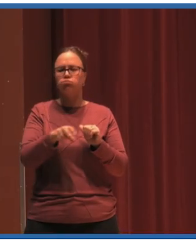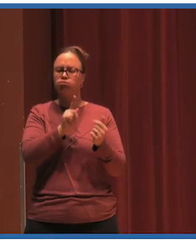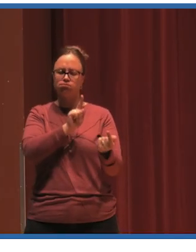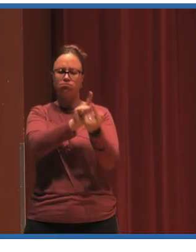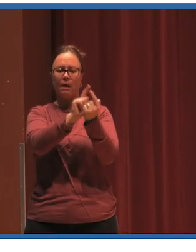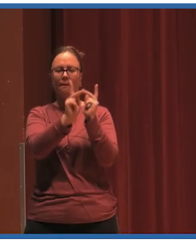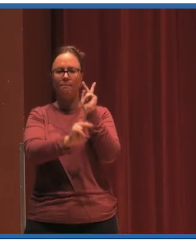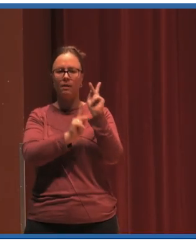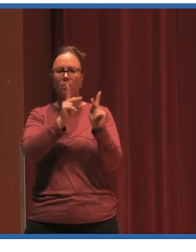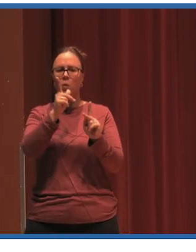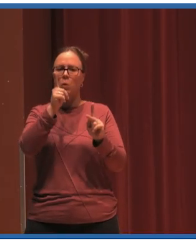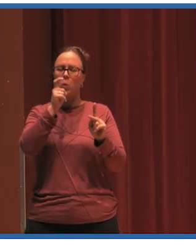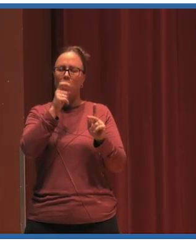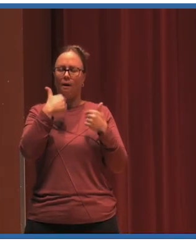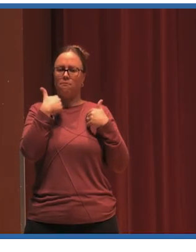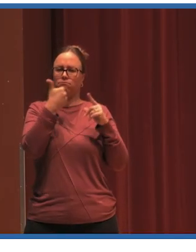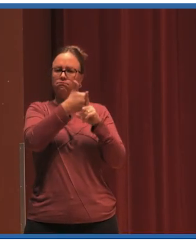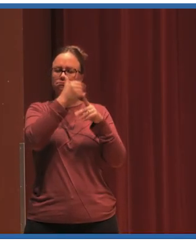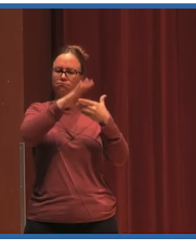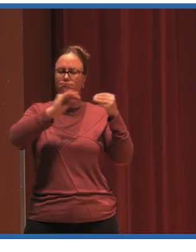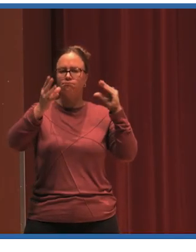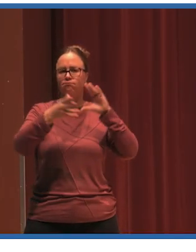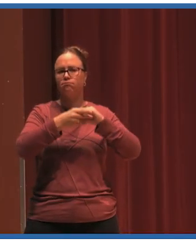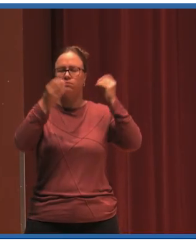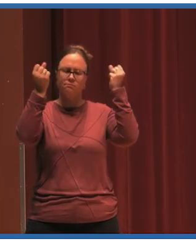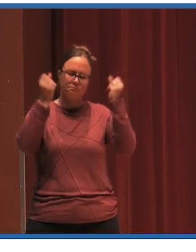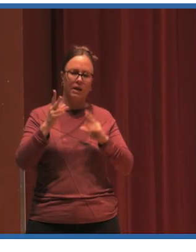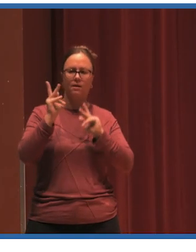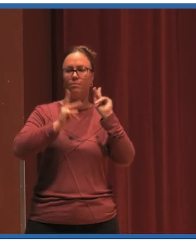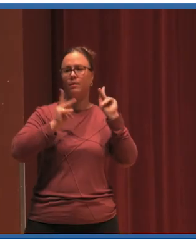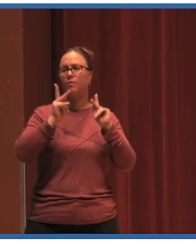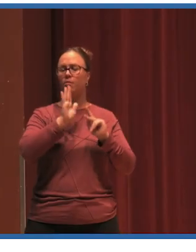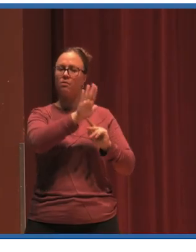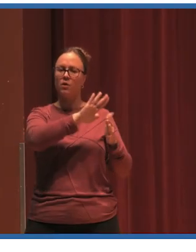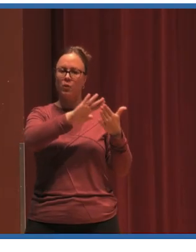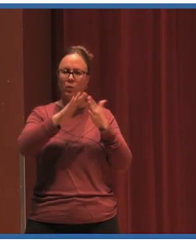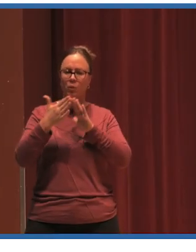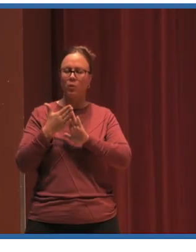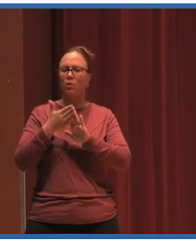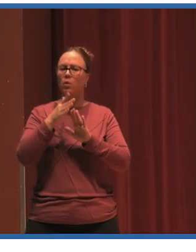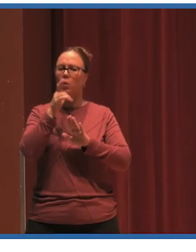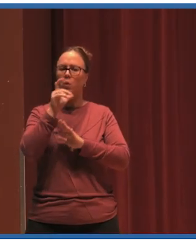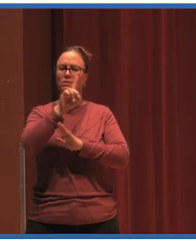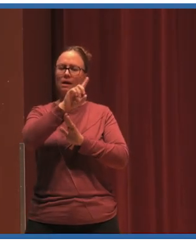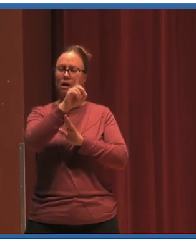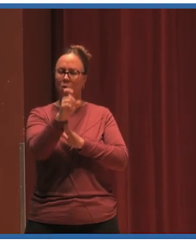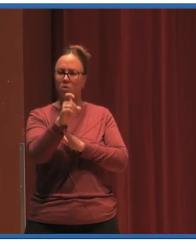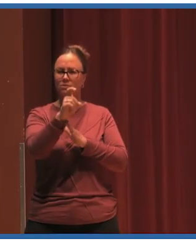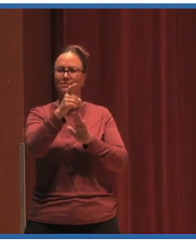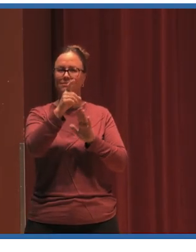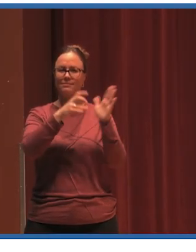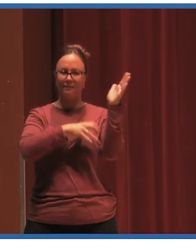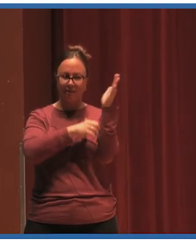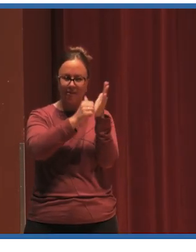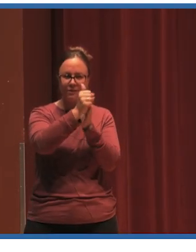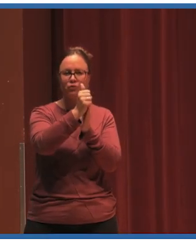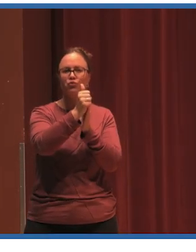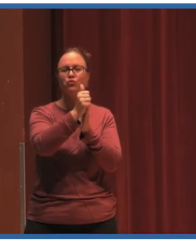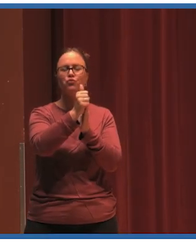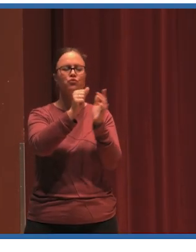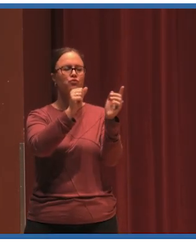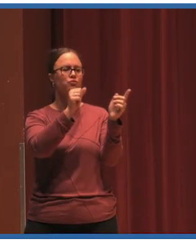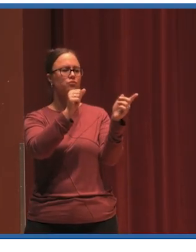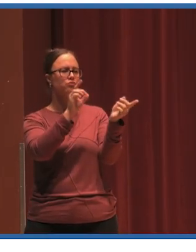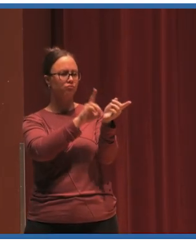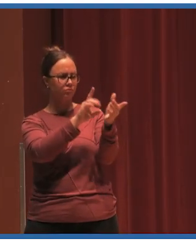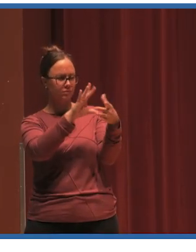who had stories of many people in their communities who had gotten cancer. Dr. Charlton mentioned